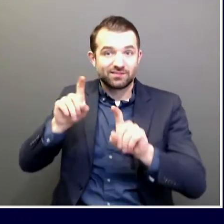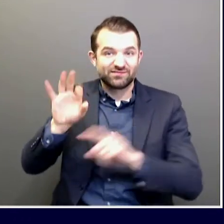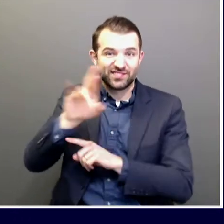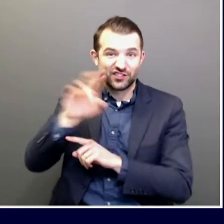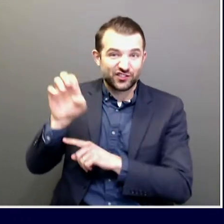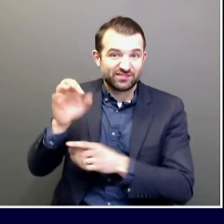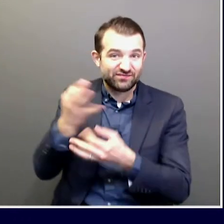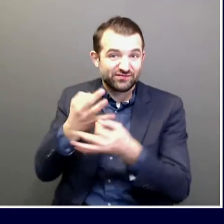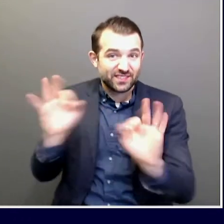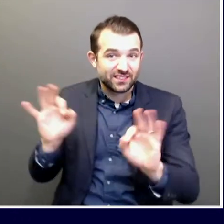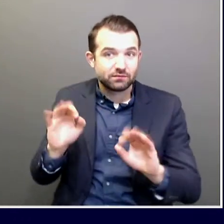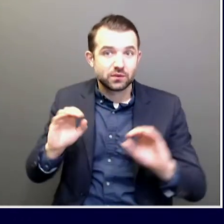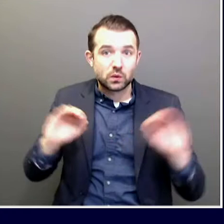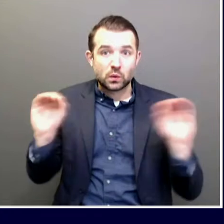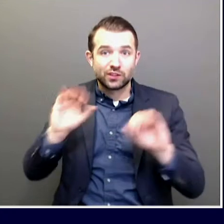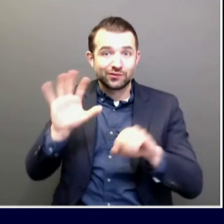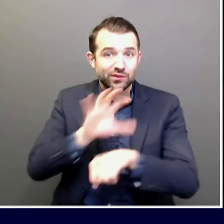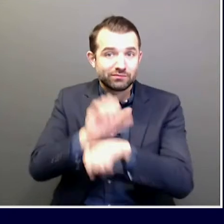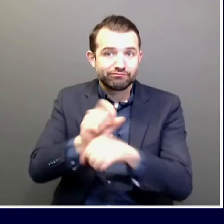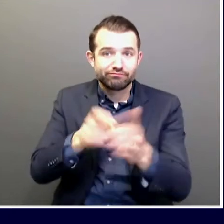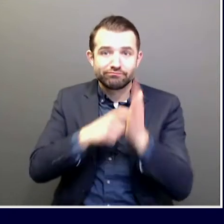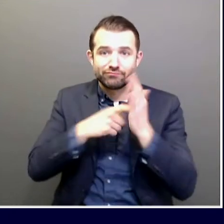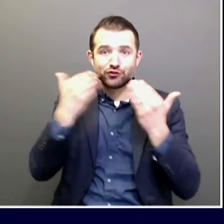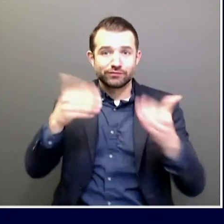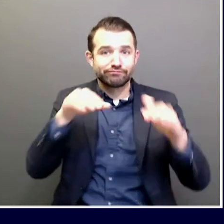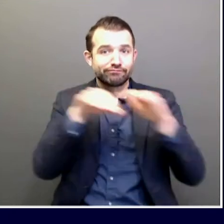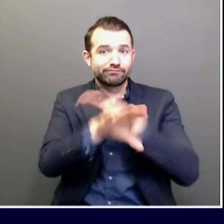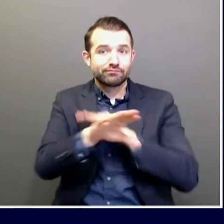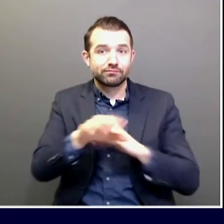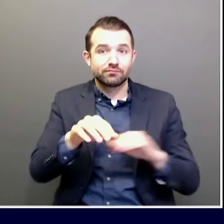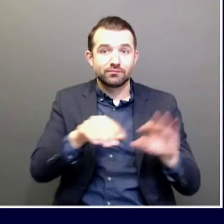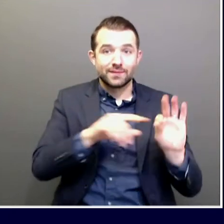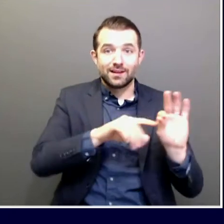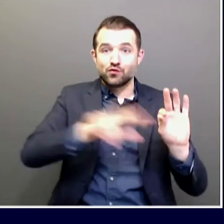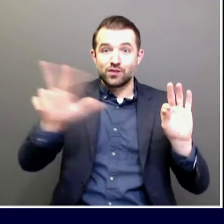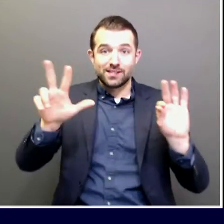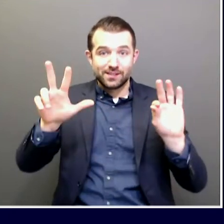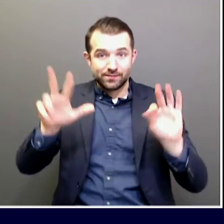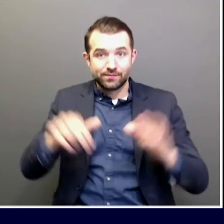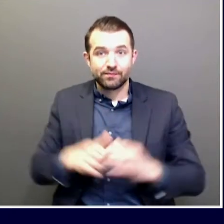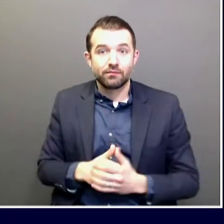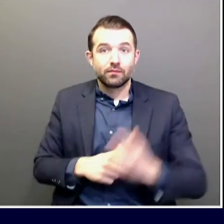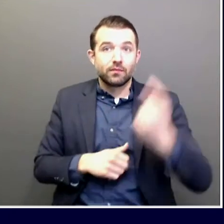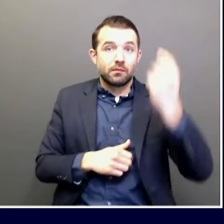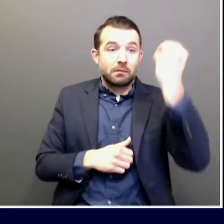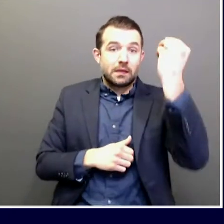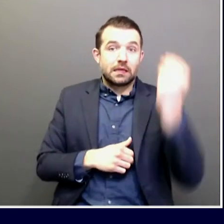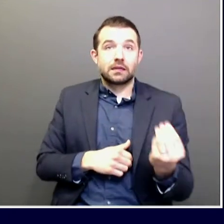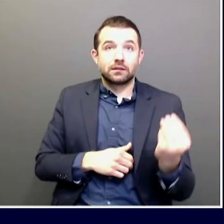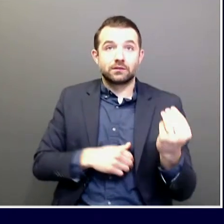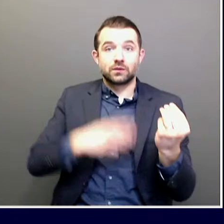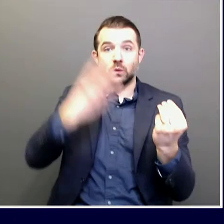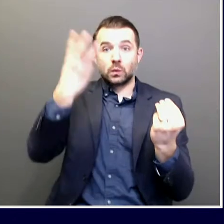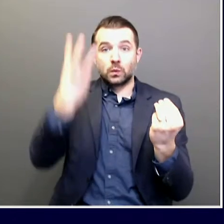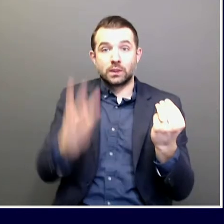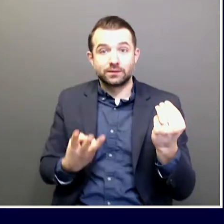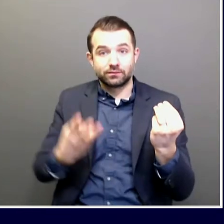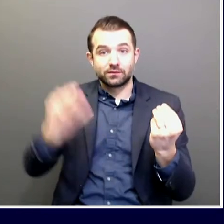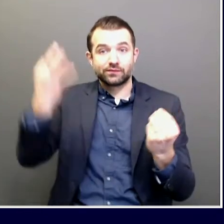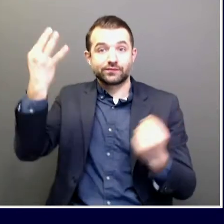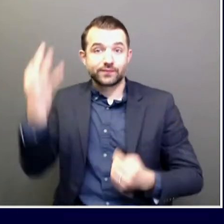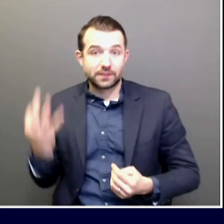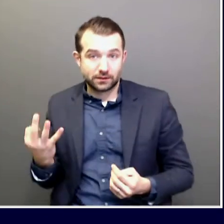few locations. For more information on testing availability and locations, please go to